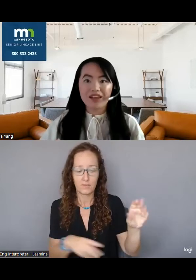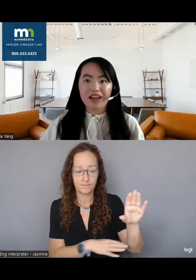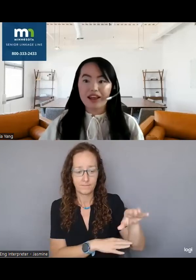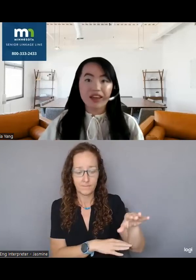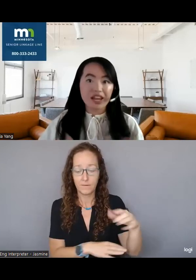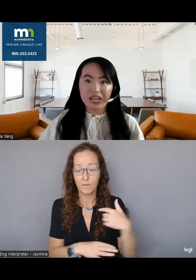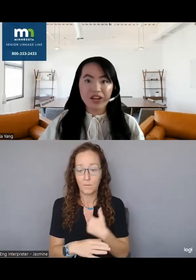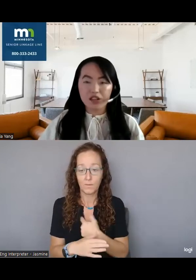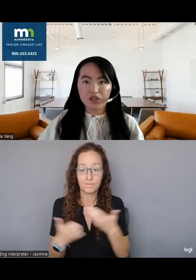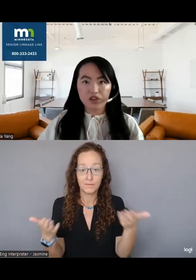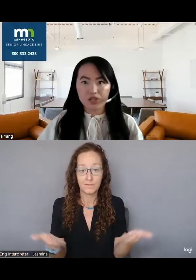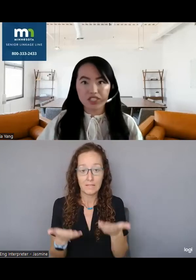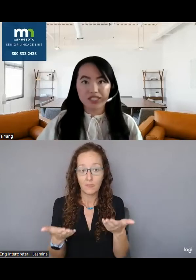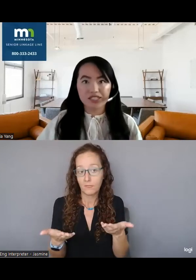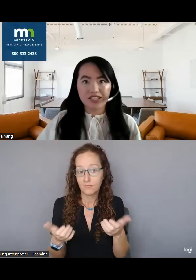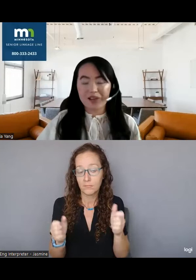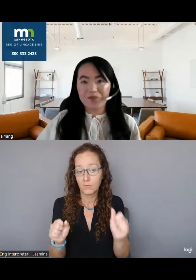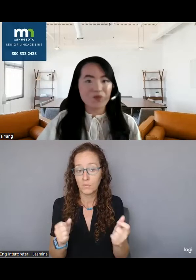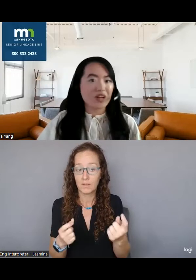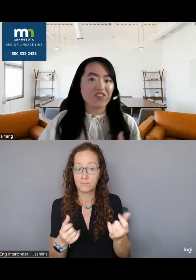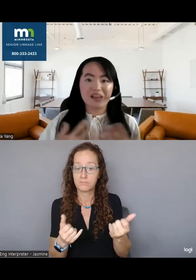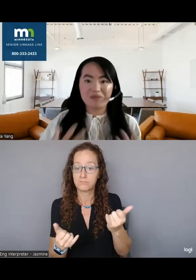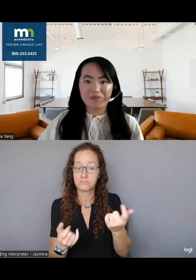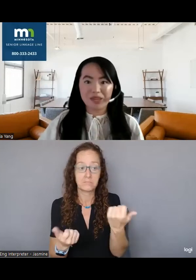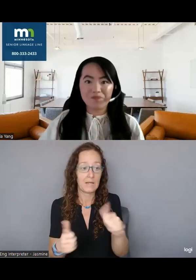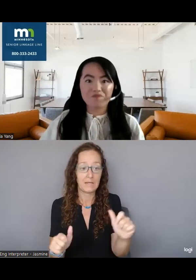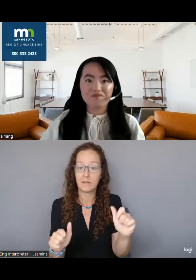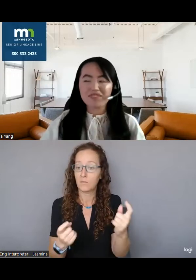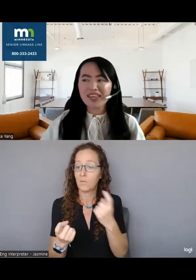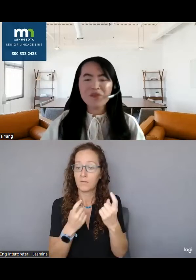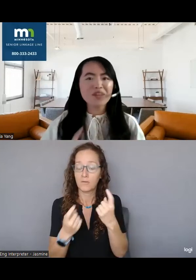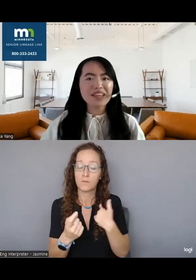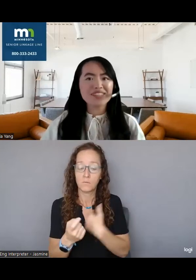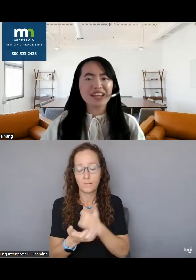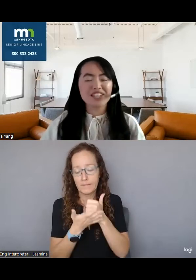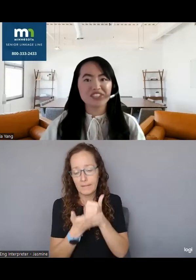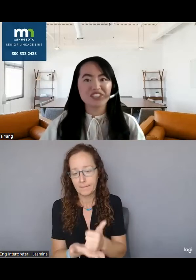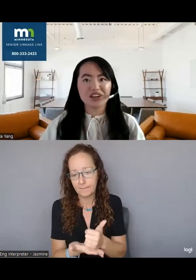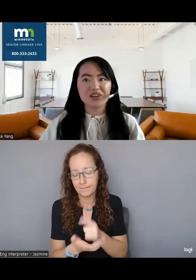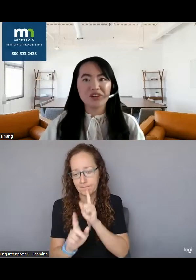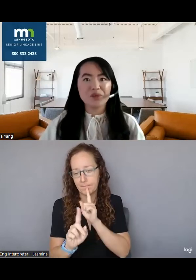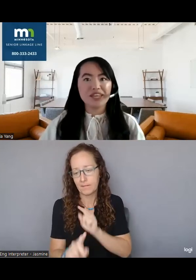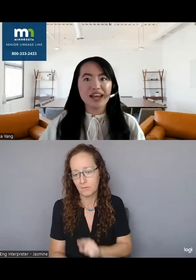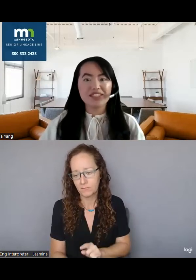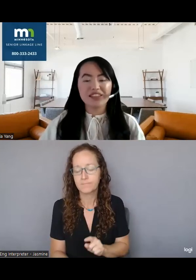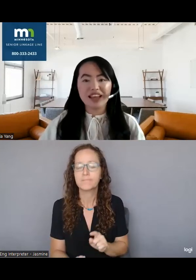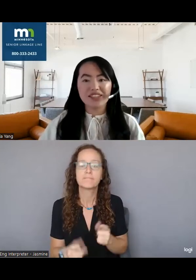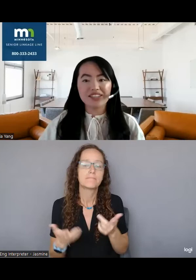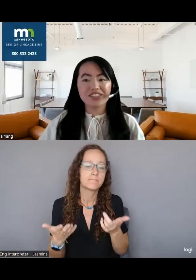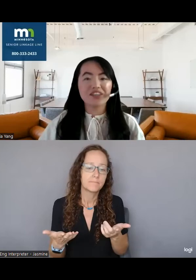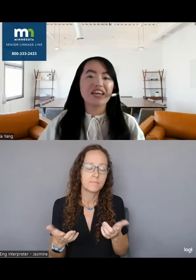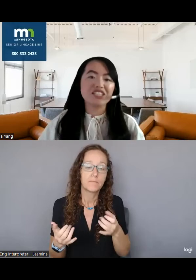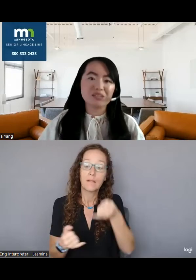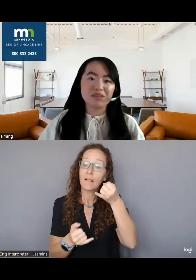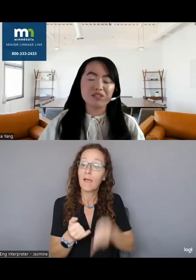answer any and all of your questions, whatever that may be. And one last thing I should share, we get asked a lot,